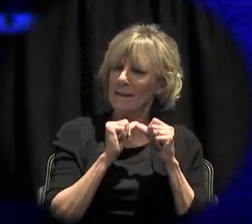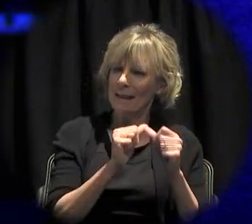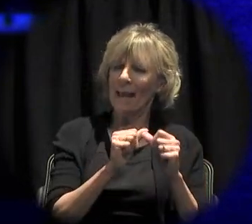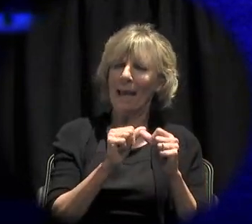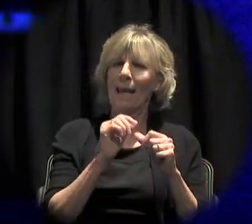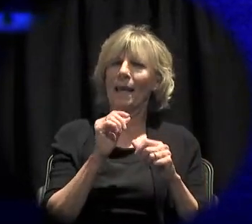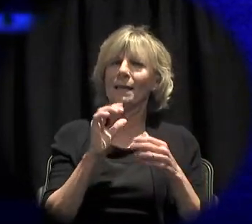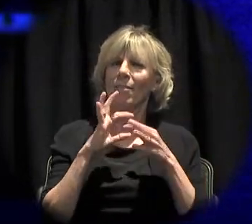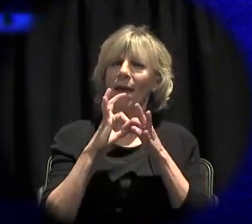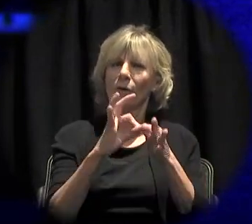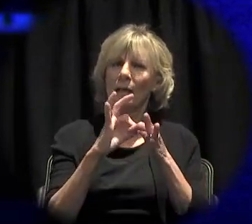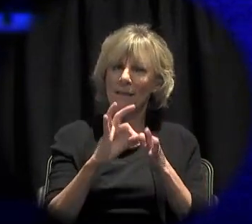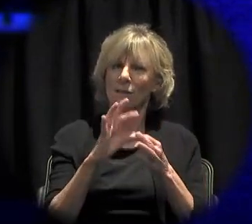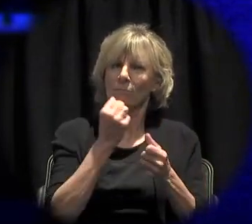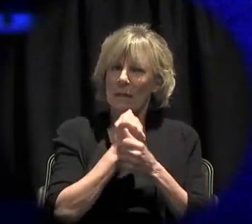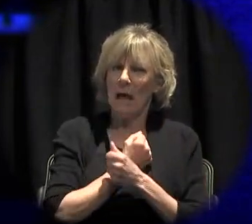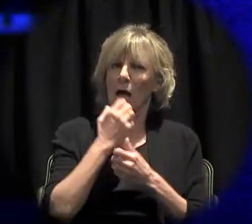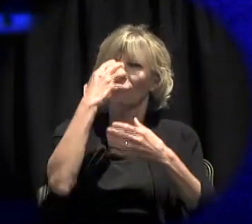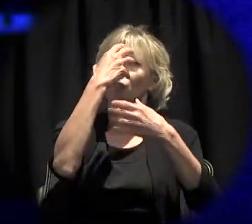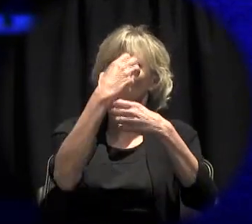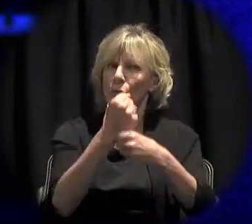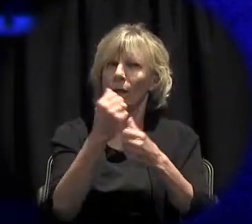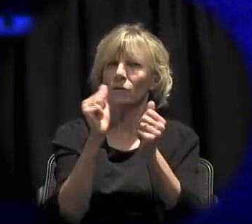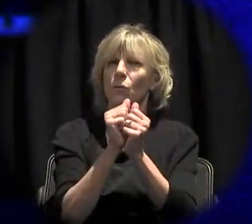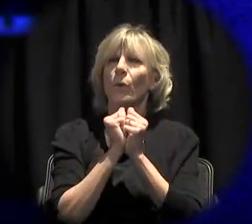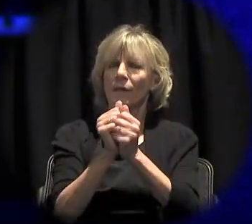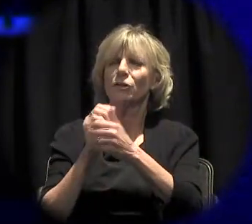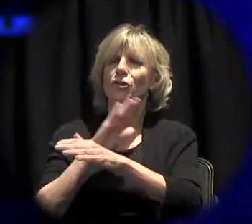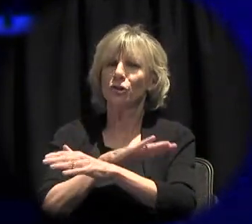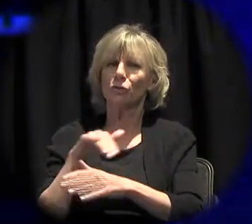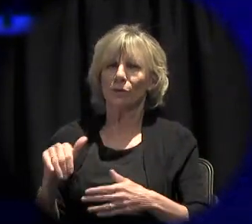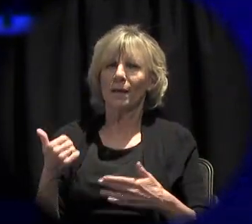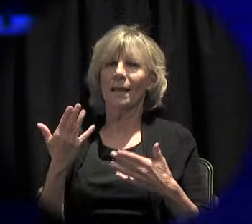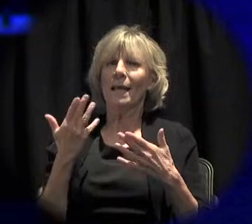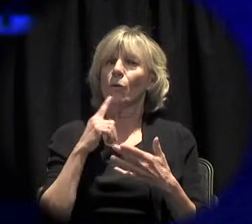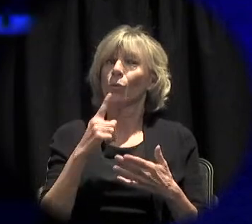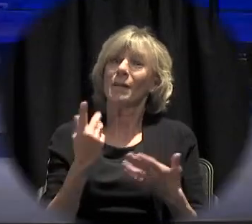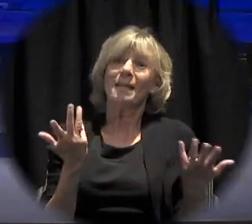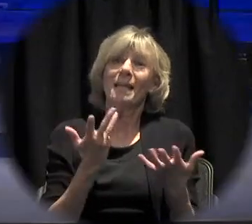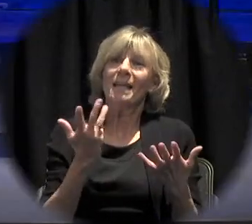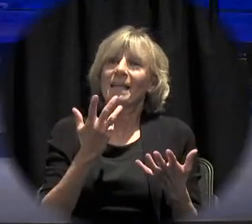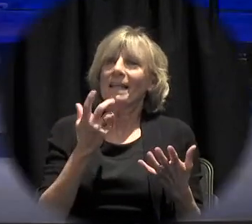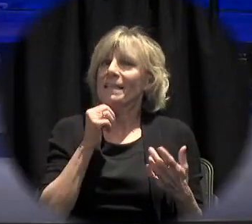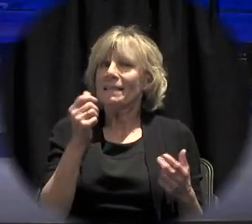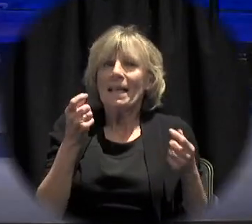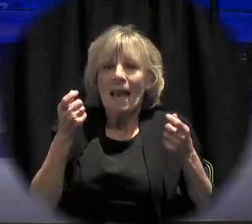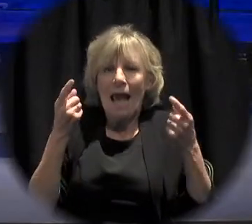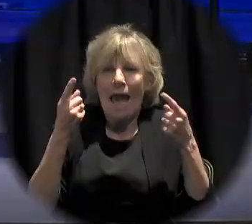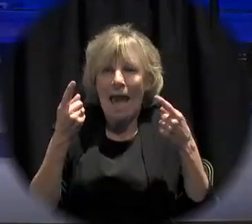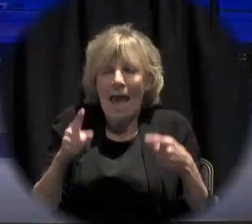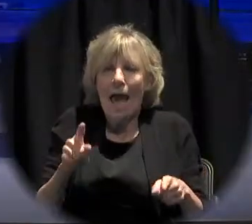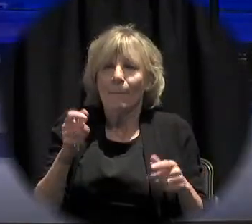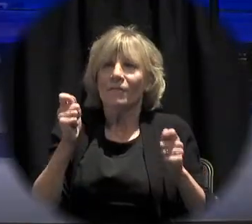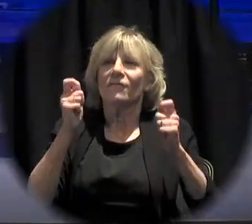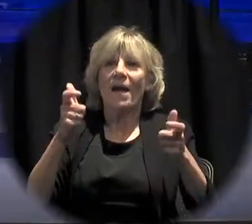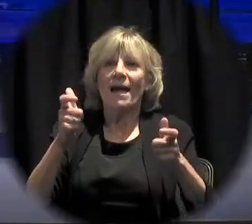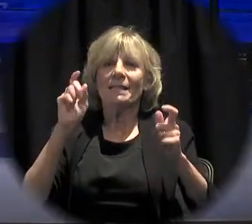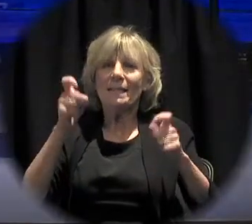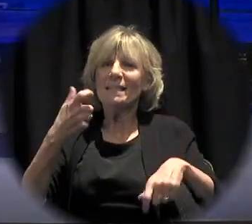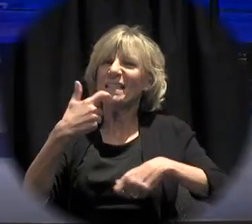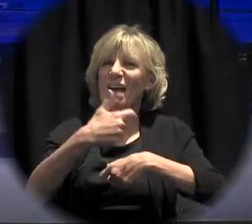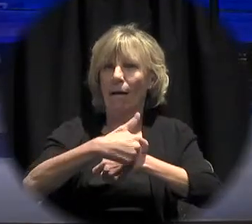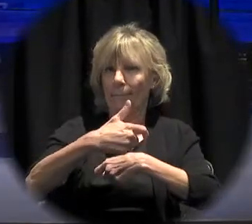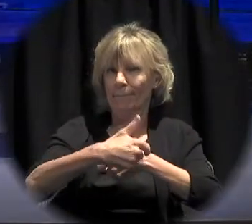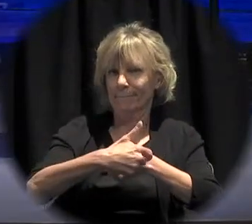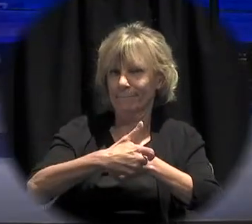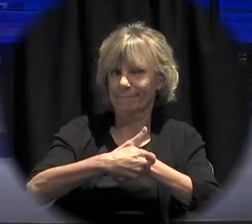trust with our children. Well, that kind of relationship really takes time. It takes time together with our kids to have fun